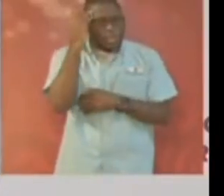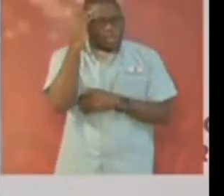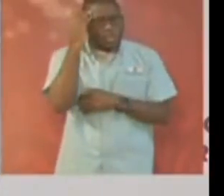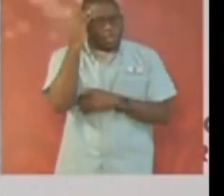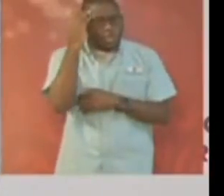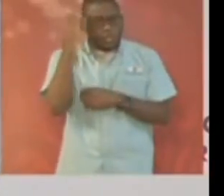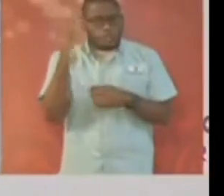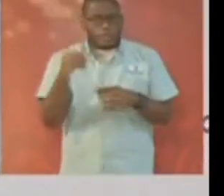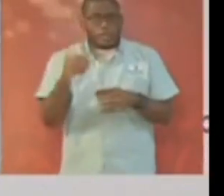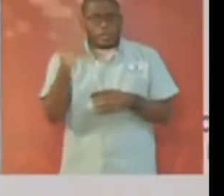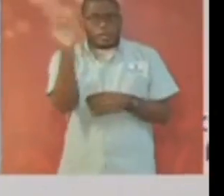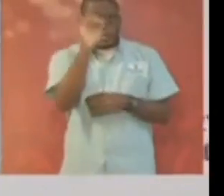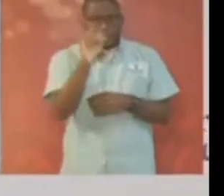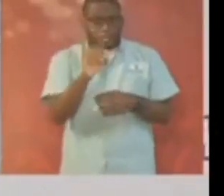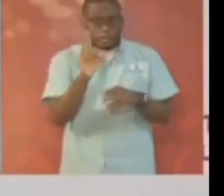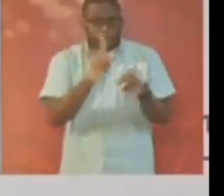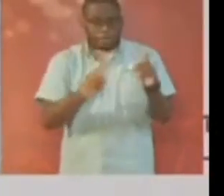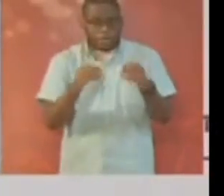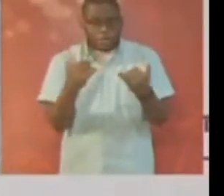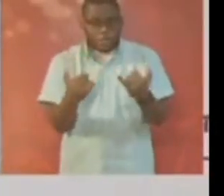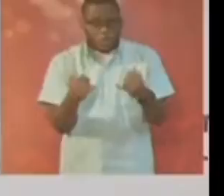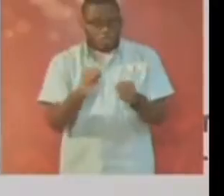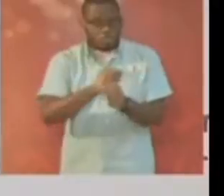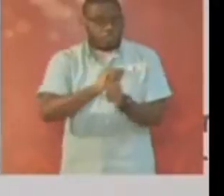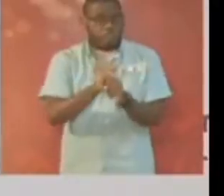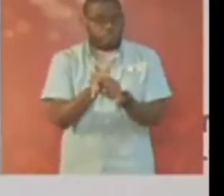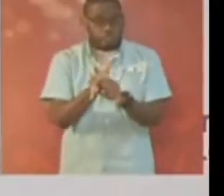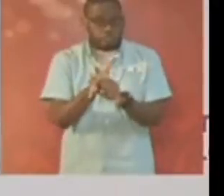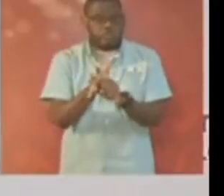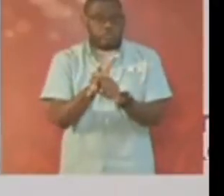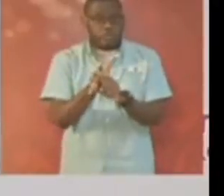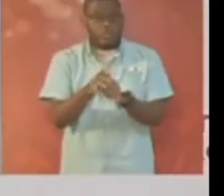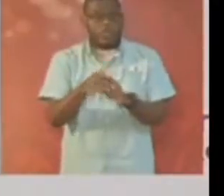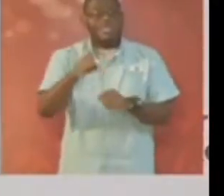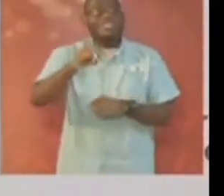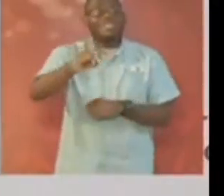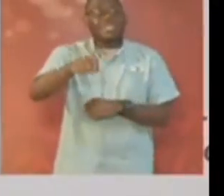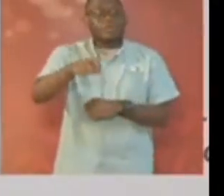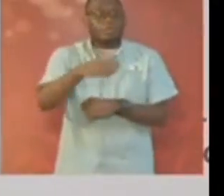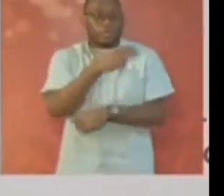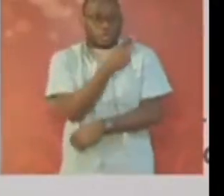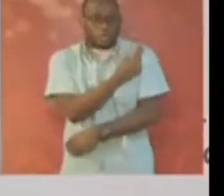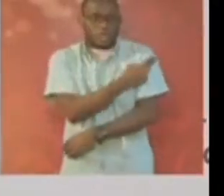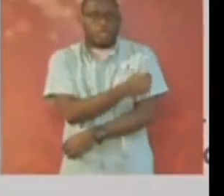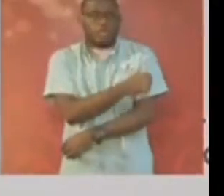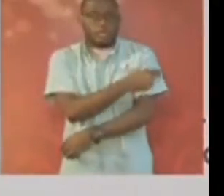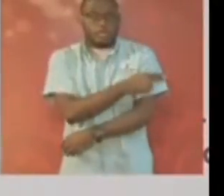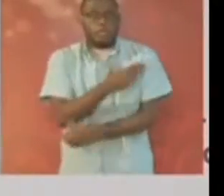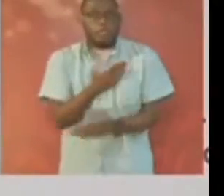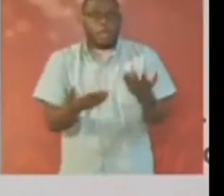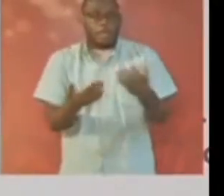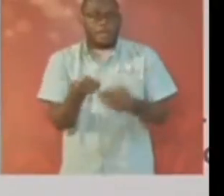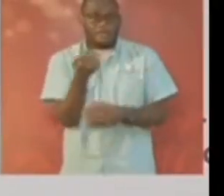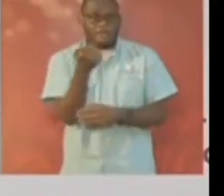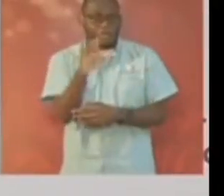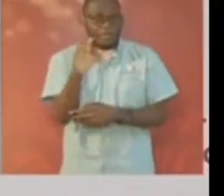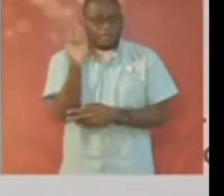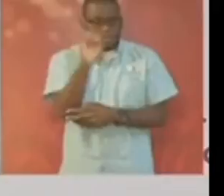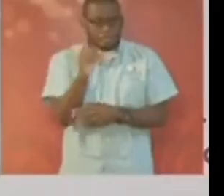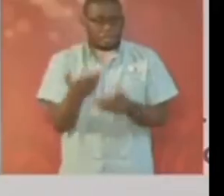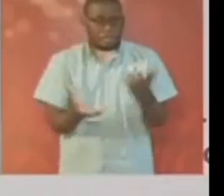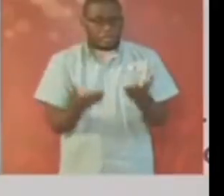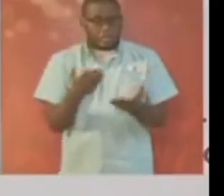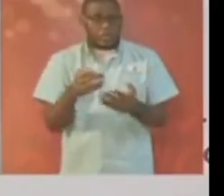of persons with COVID-19 who would require hospital care would be approximately 15% for high dependency